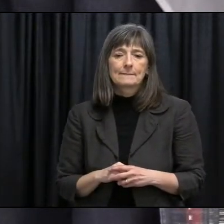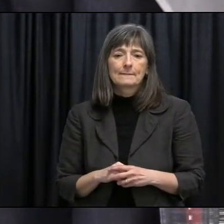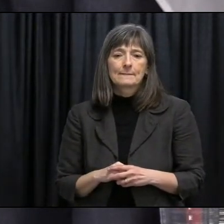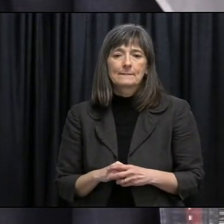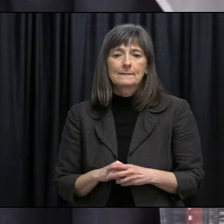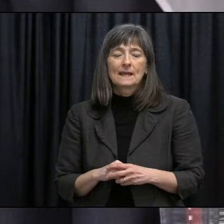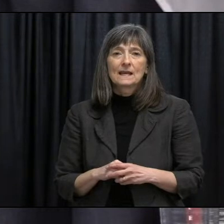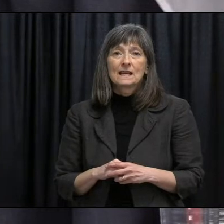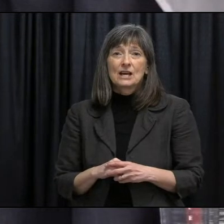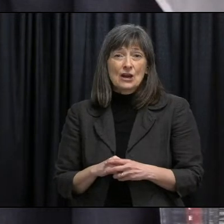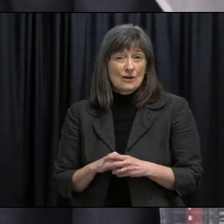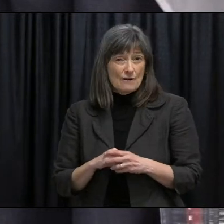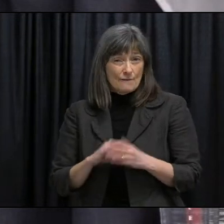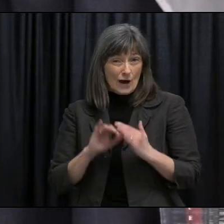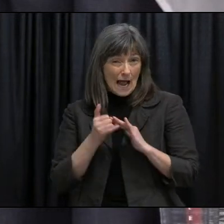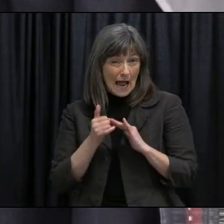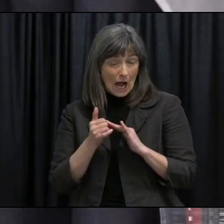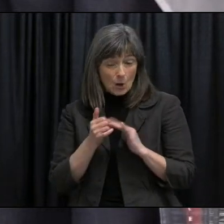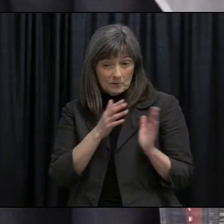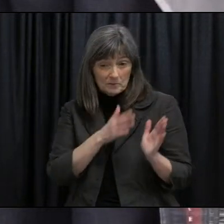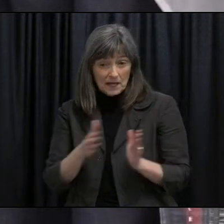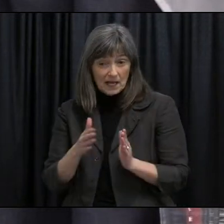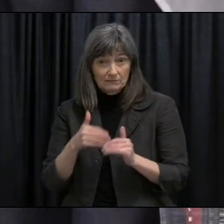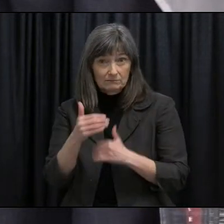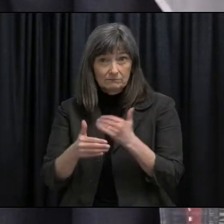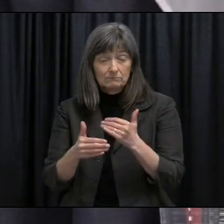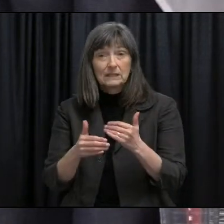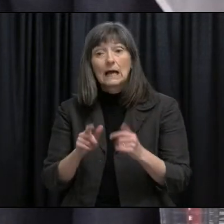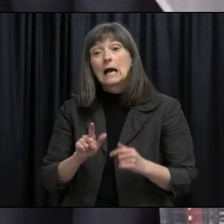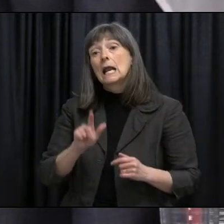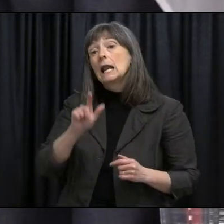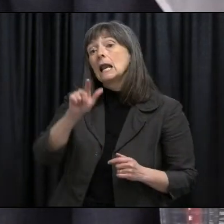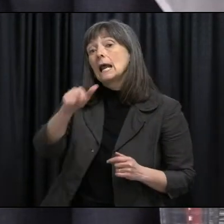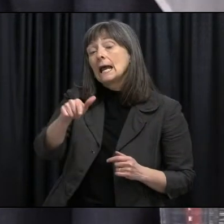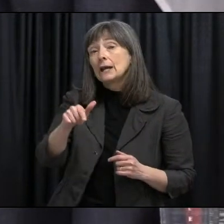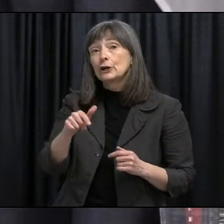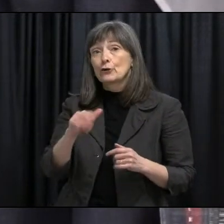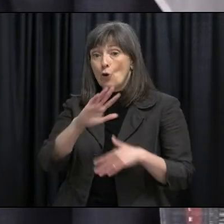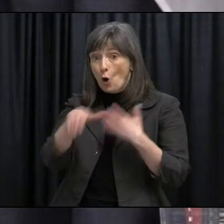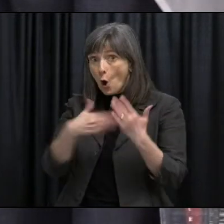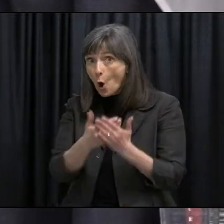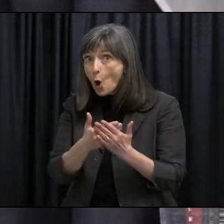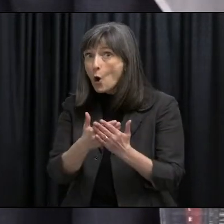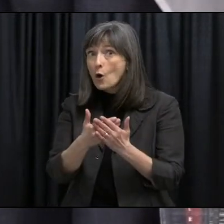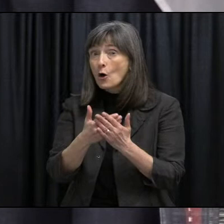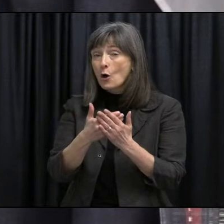once everybody has been fully vaccinated, if the Moderna